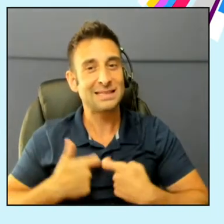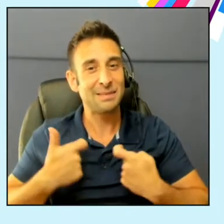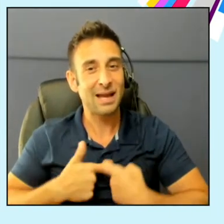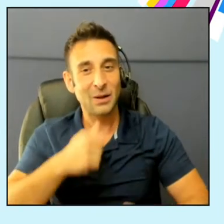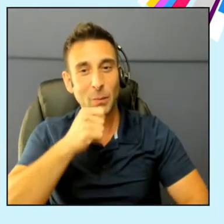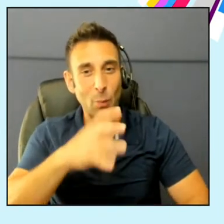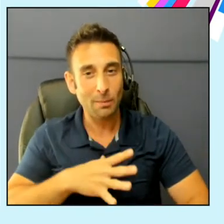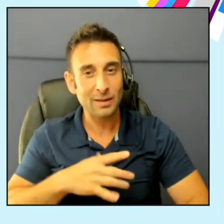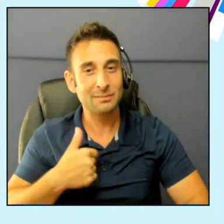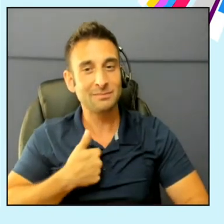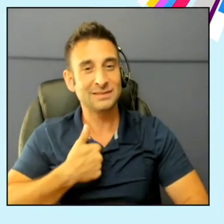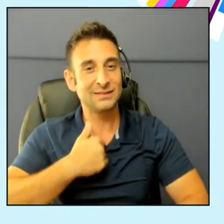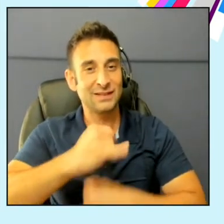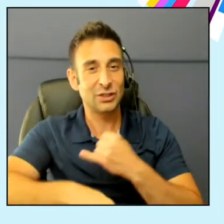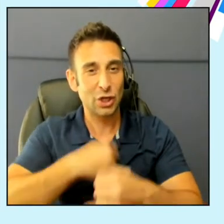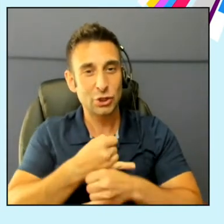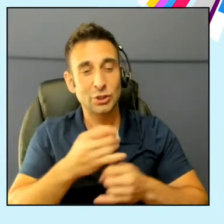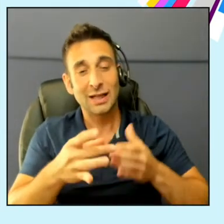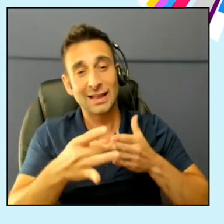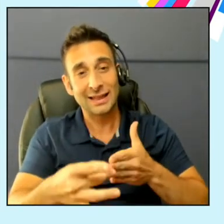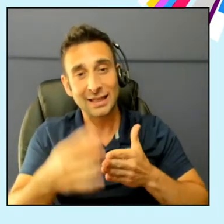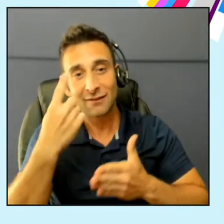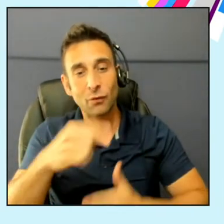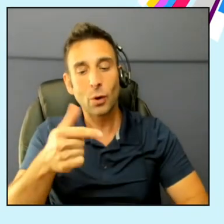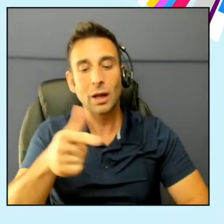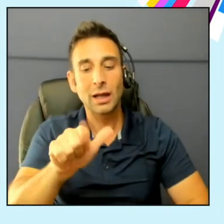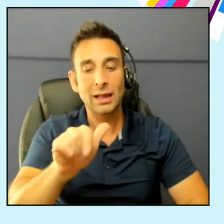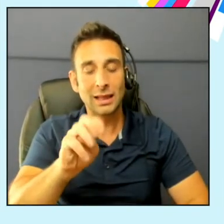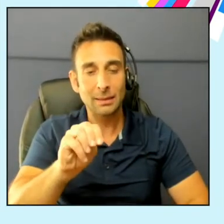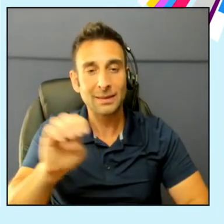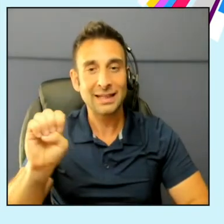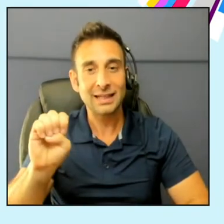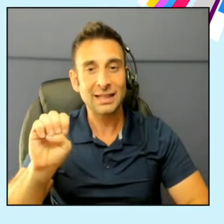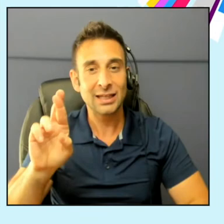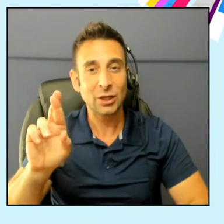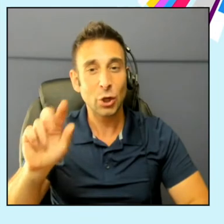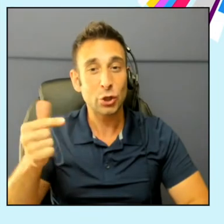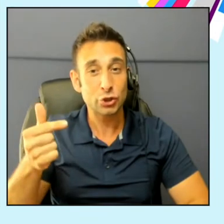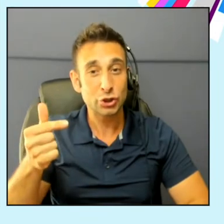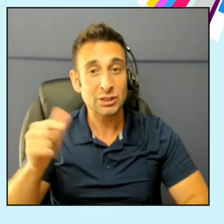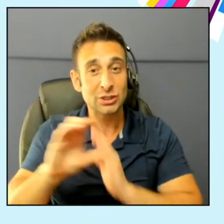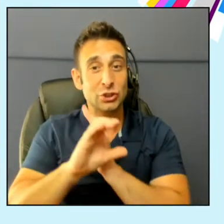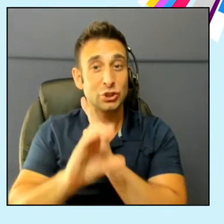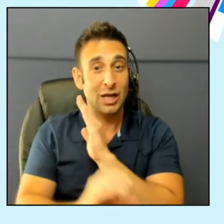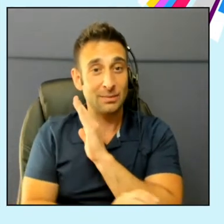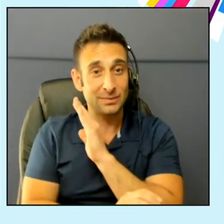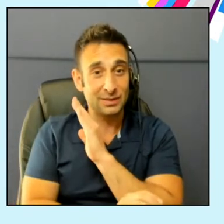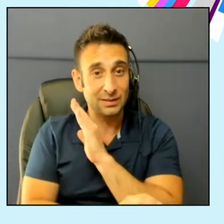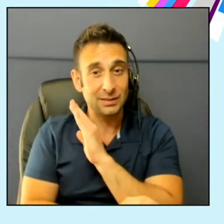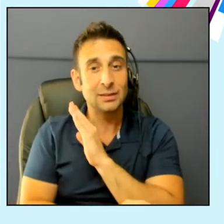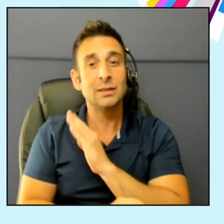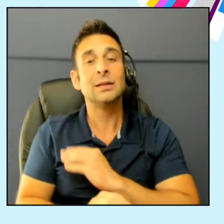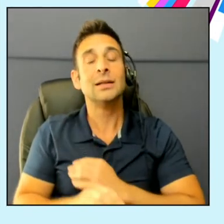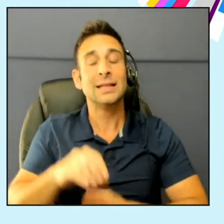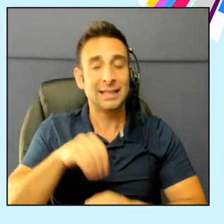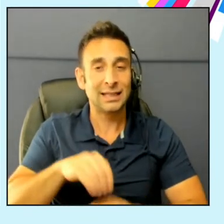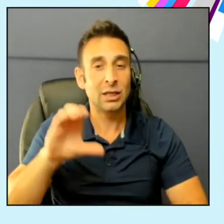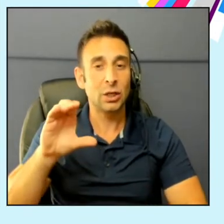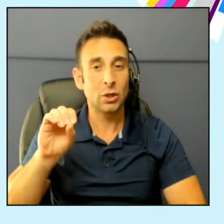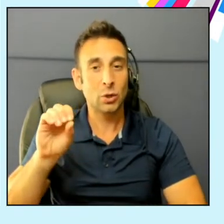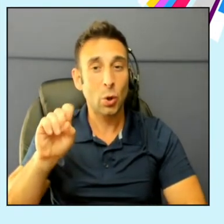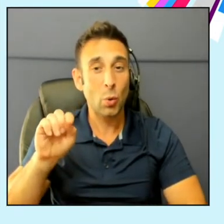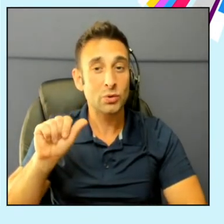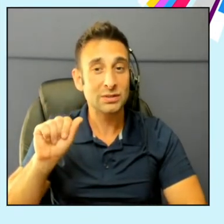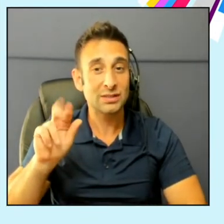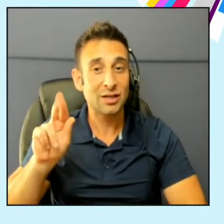International Affairs Lead for GLEAM ERG chapter for Costa Rica and Central Sub. The